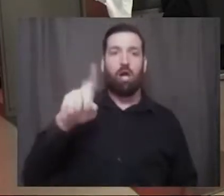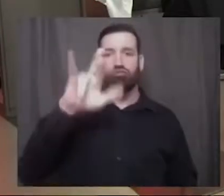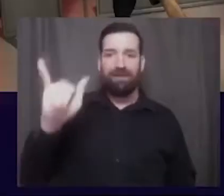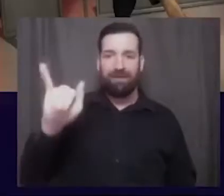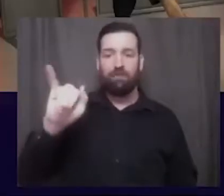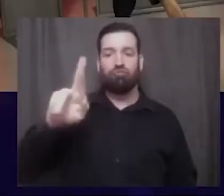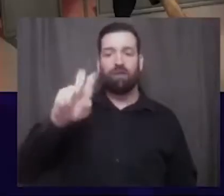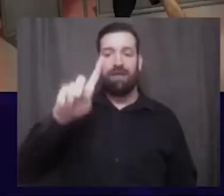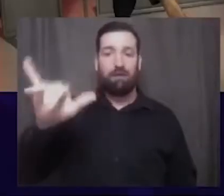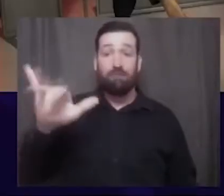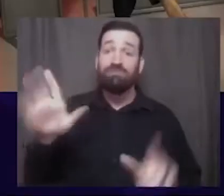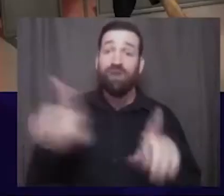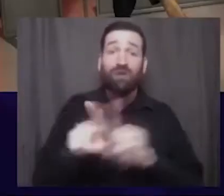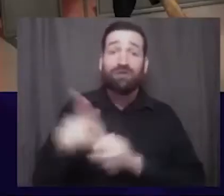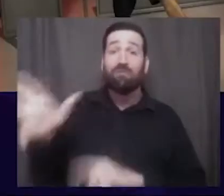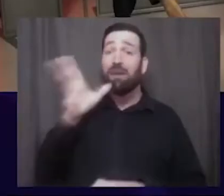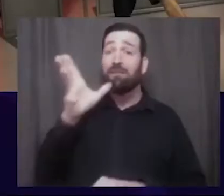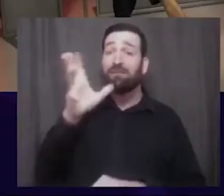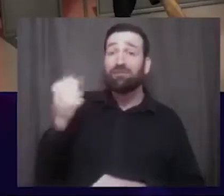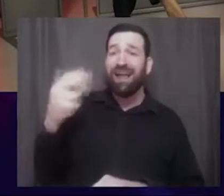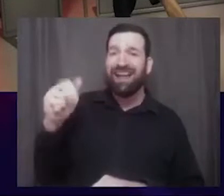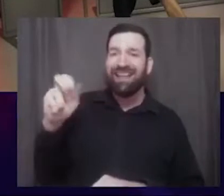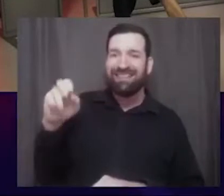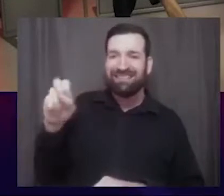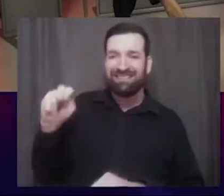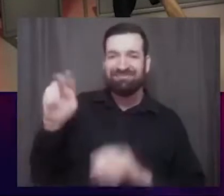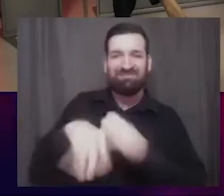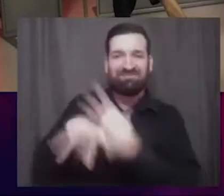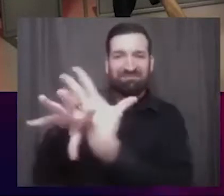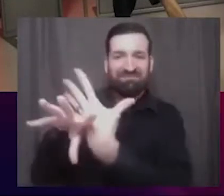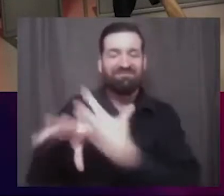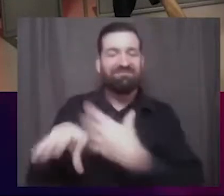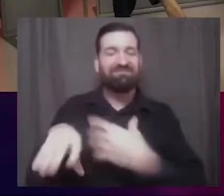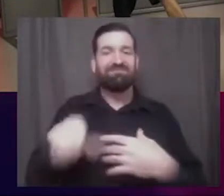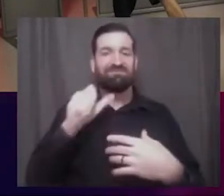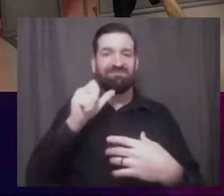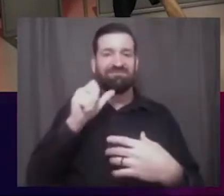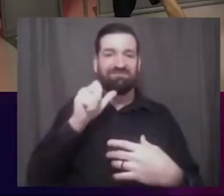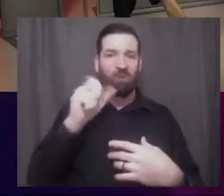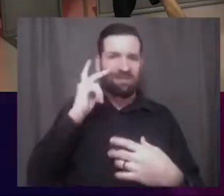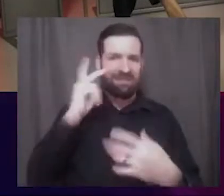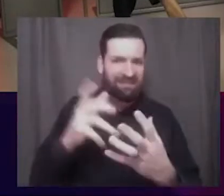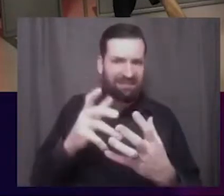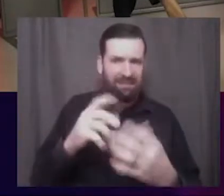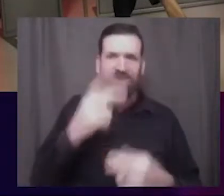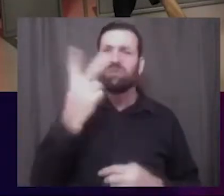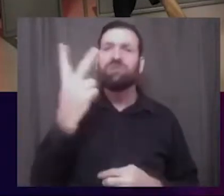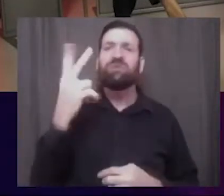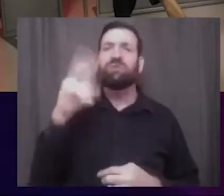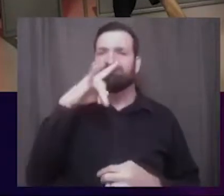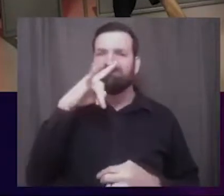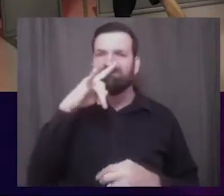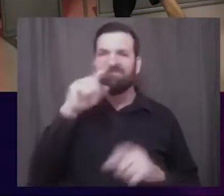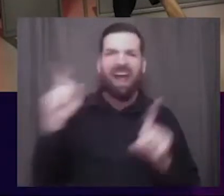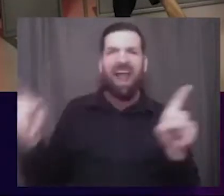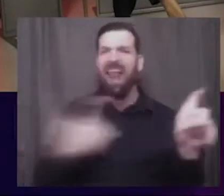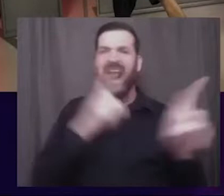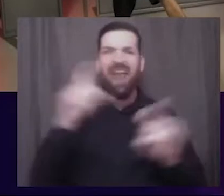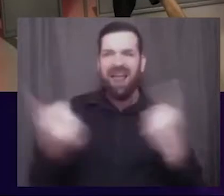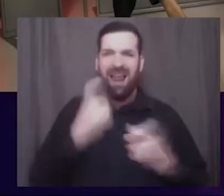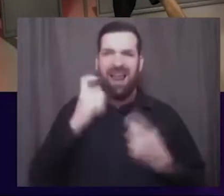also have our mama, Shannon, who joins us virtually. So I don't see two little human beings climbing on you. You must have found a way to escape for this